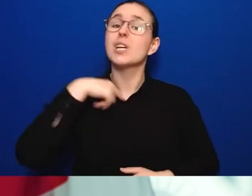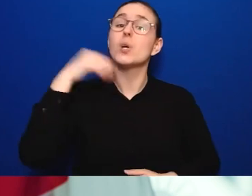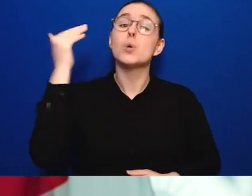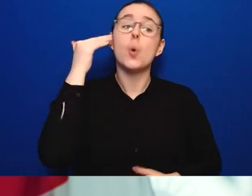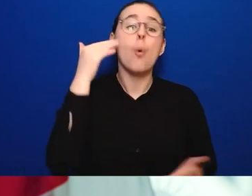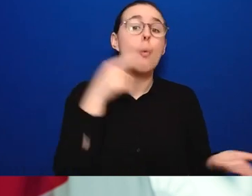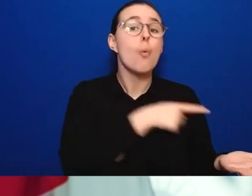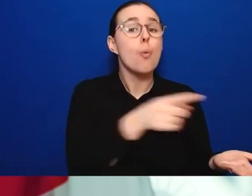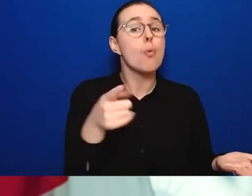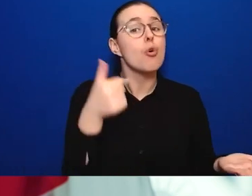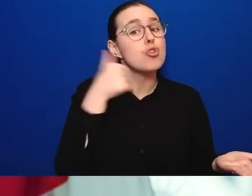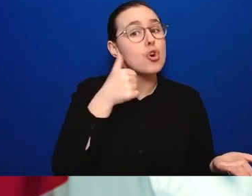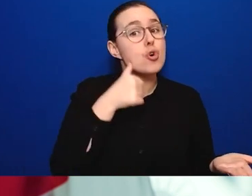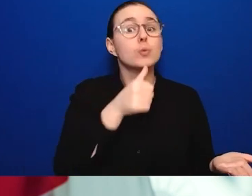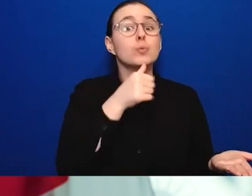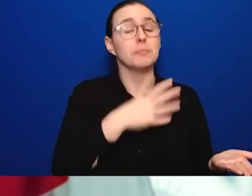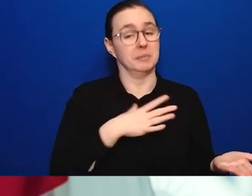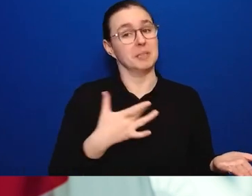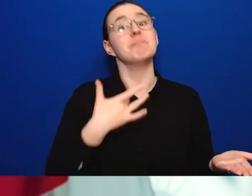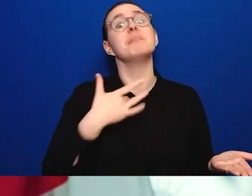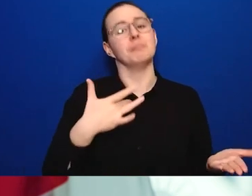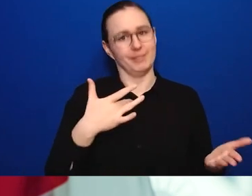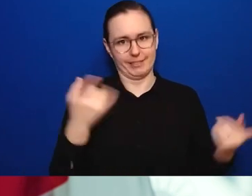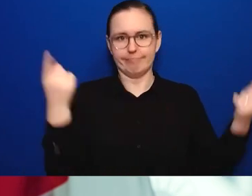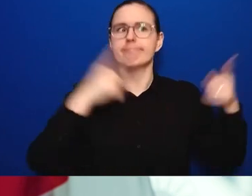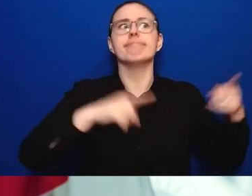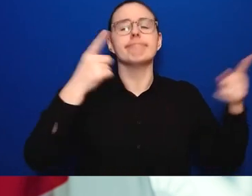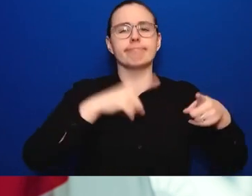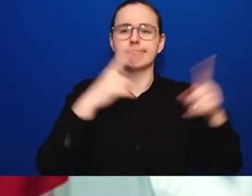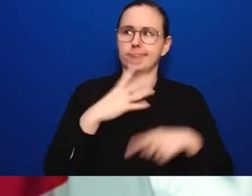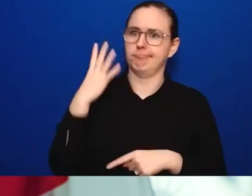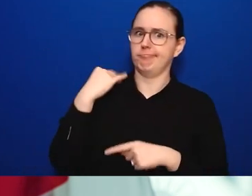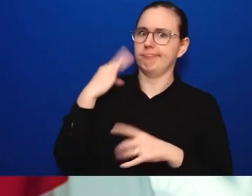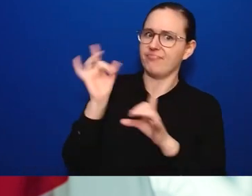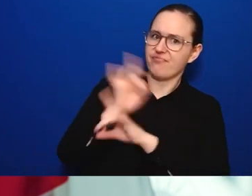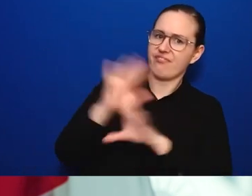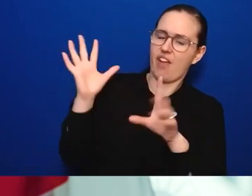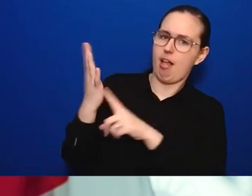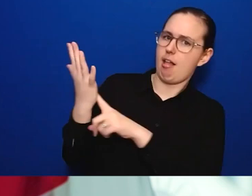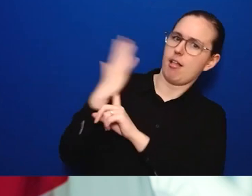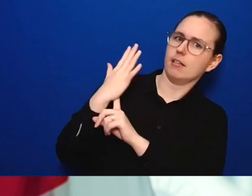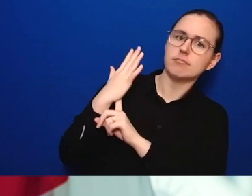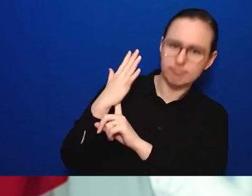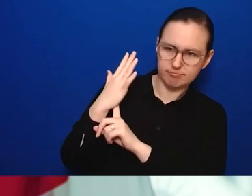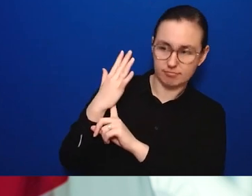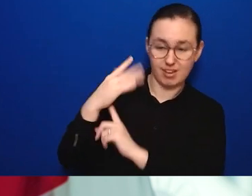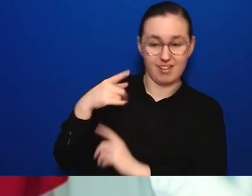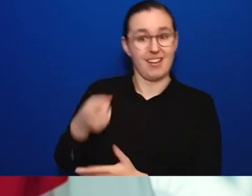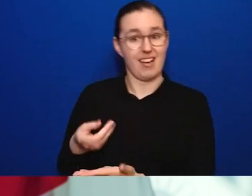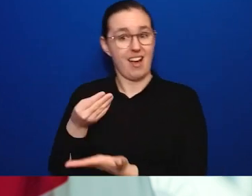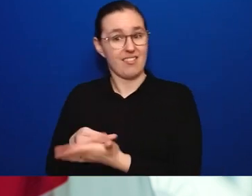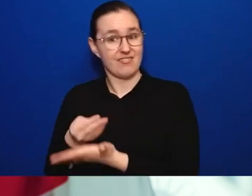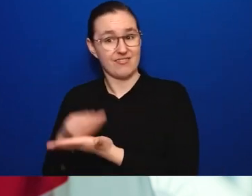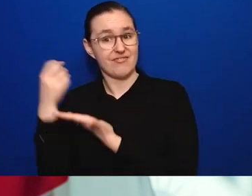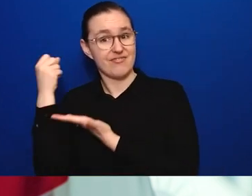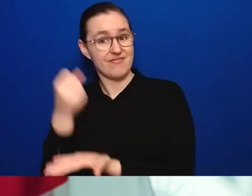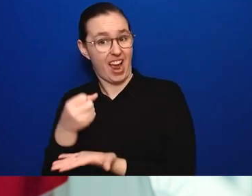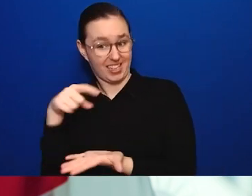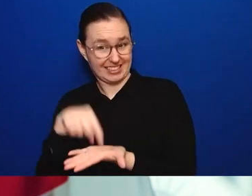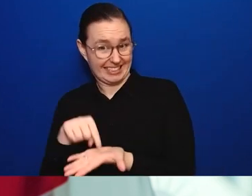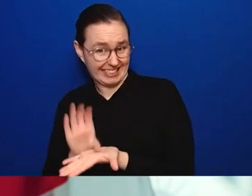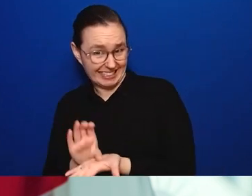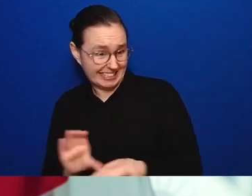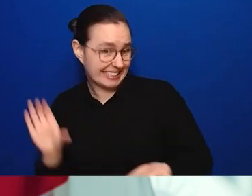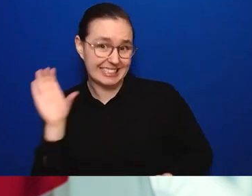announce $5.34 million in new grants to increase safety planning capacity that is self-determined